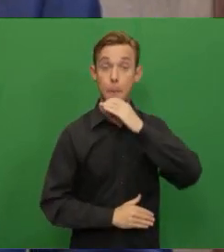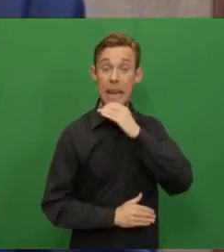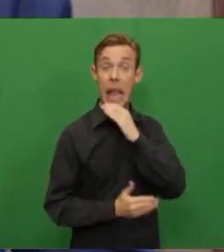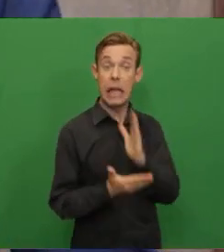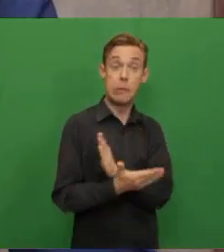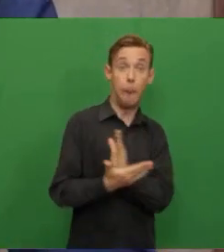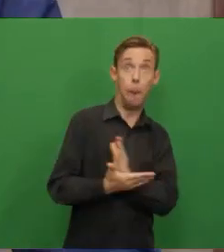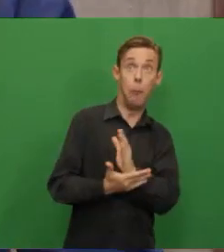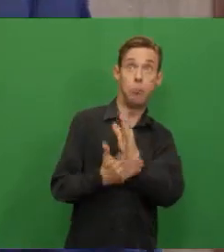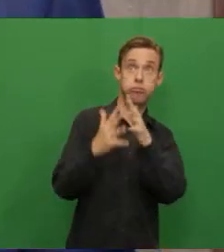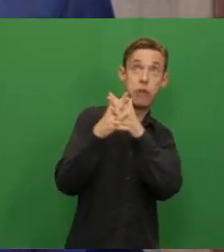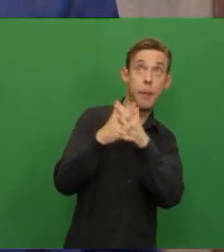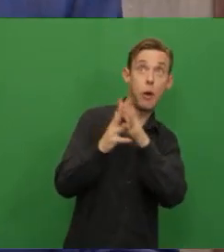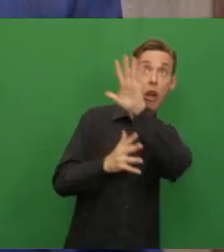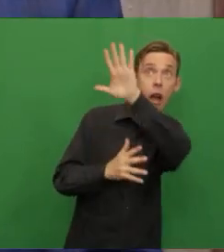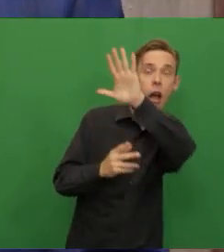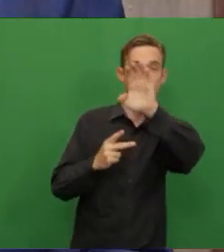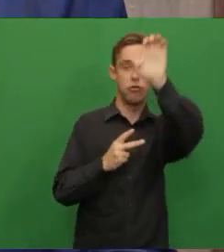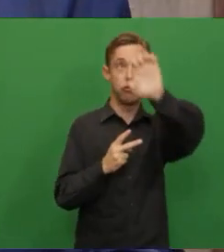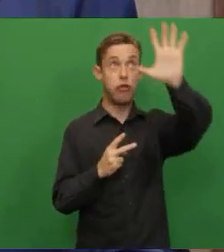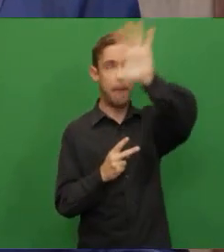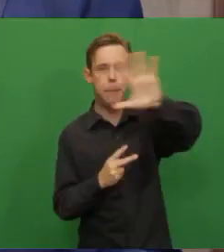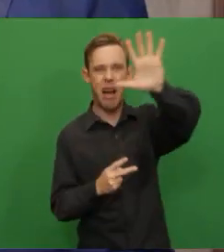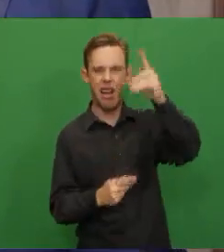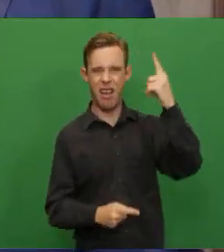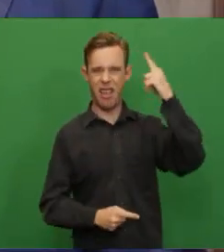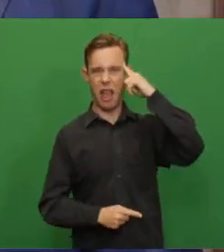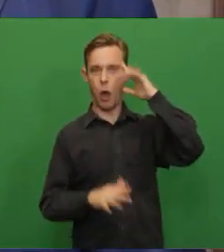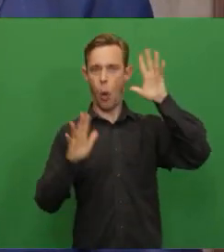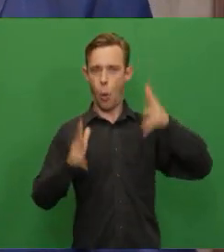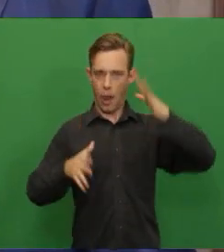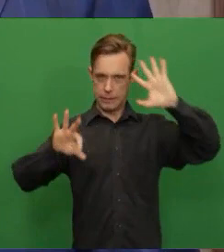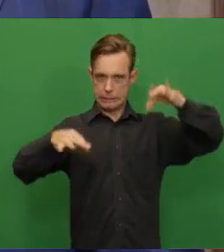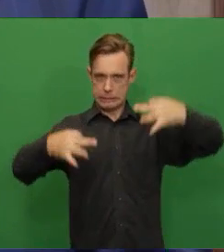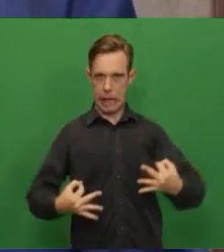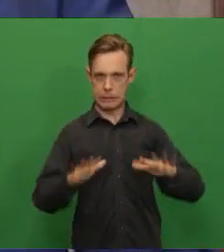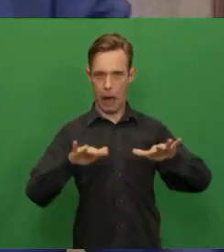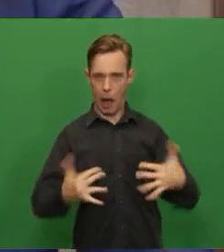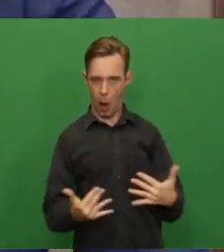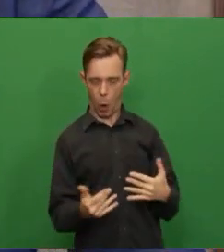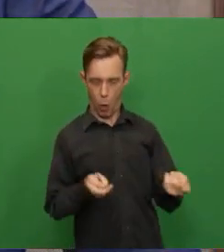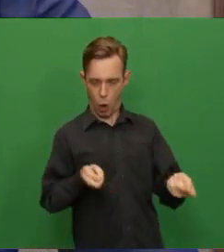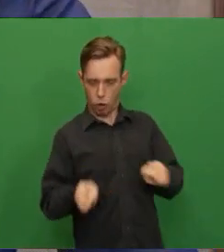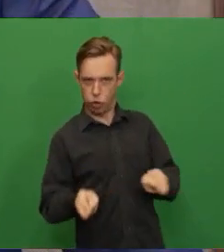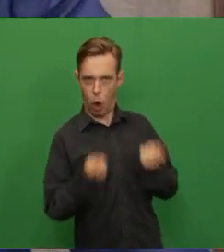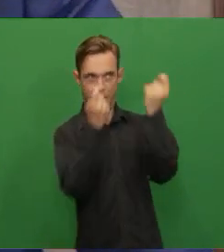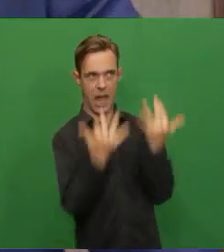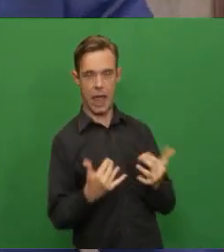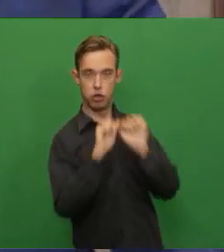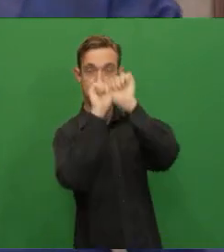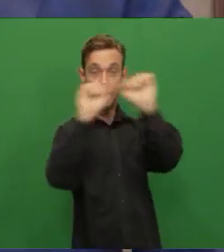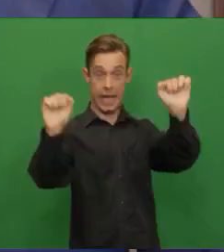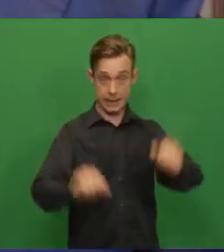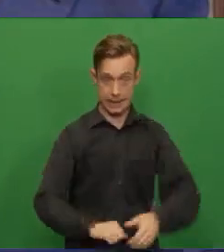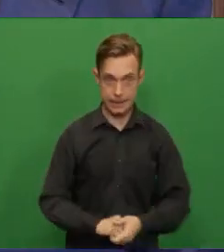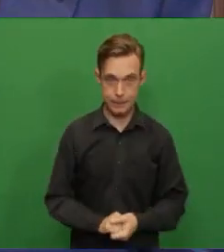advanced economies will likely be tightening throughout the forecast period.